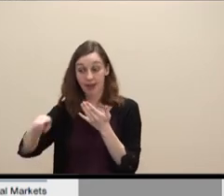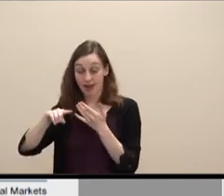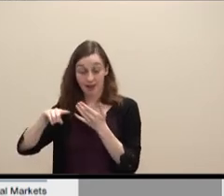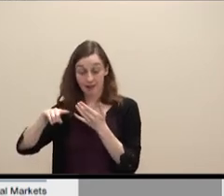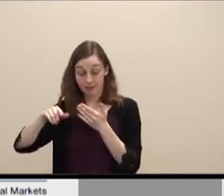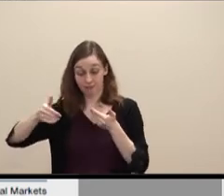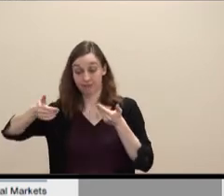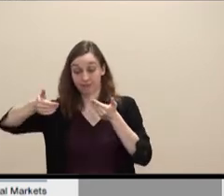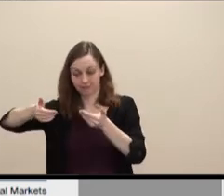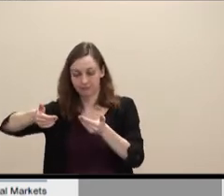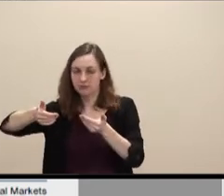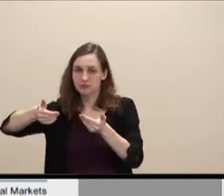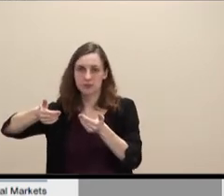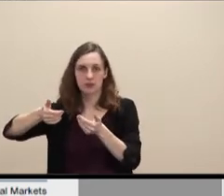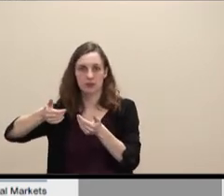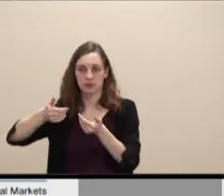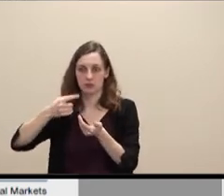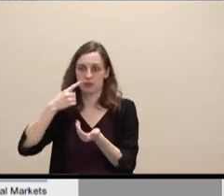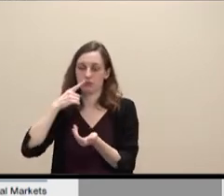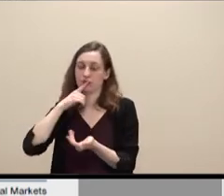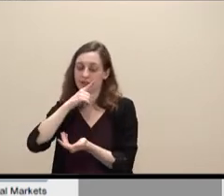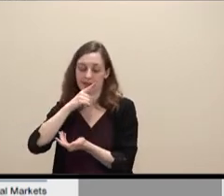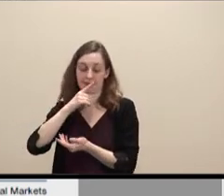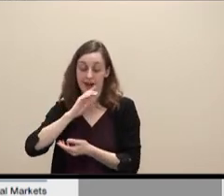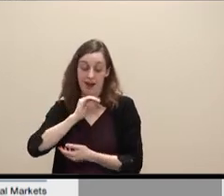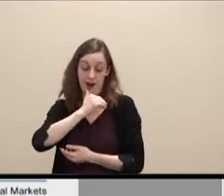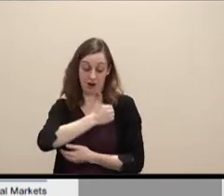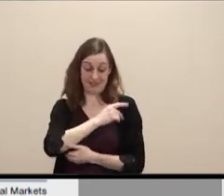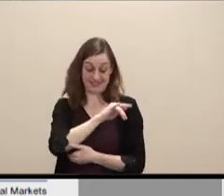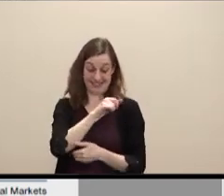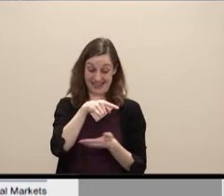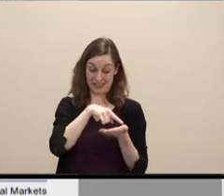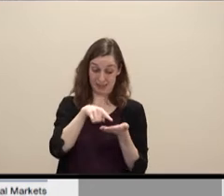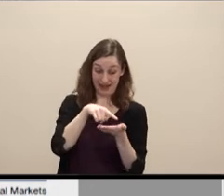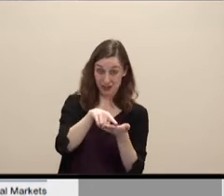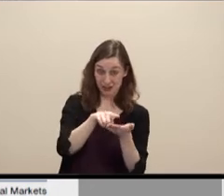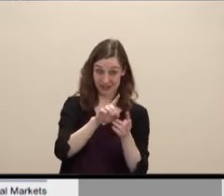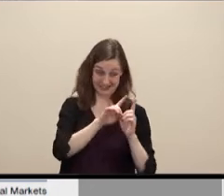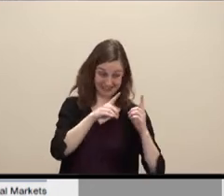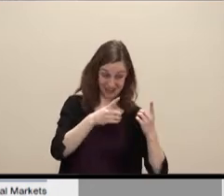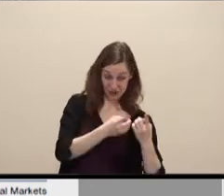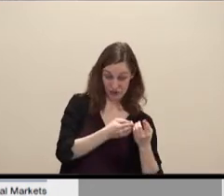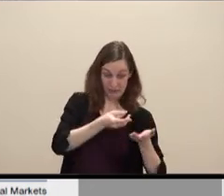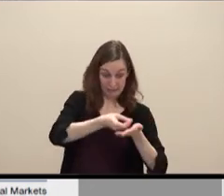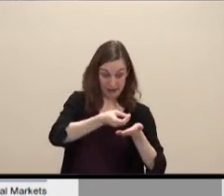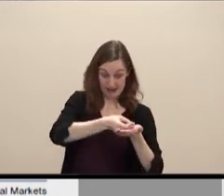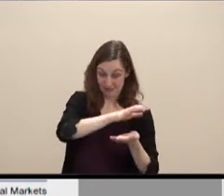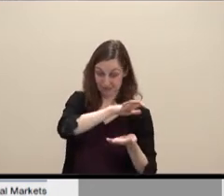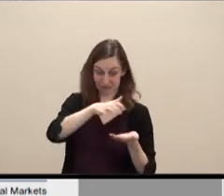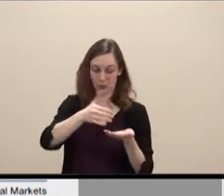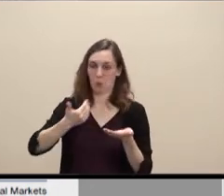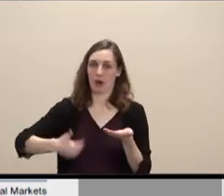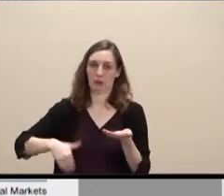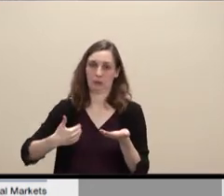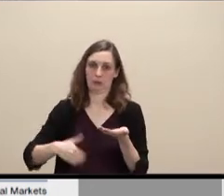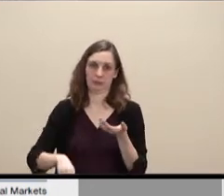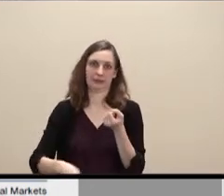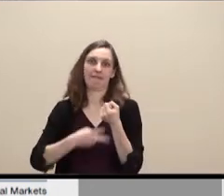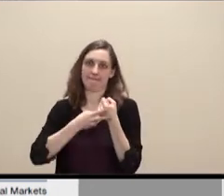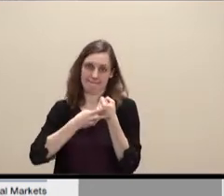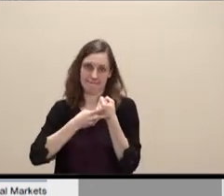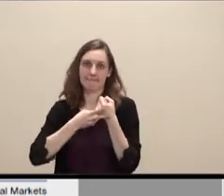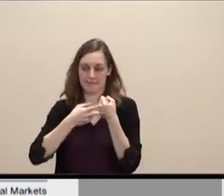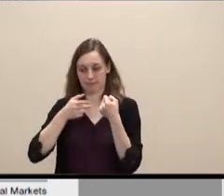and Waco ISD taxpayers approximately $41.1 million over the life of those bonds. And then also